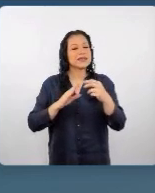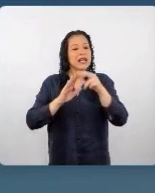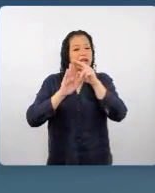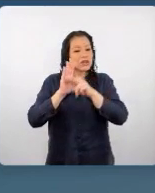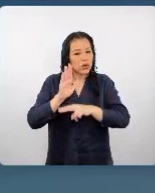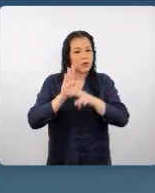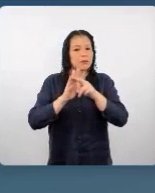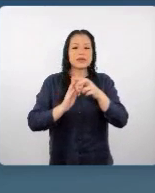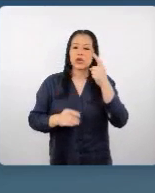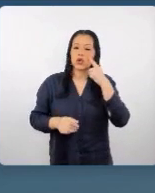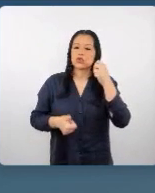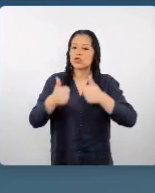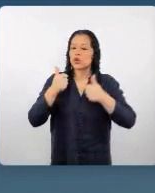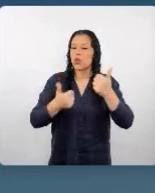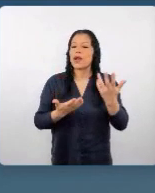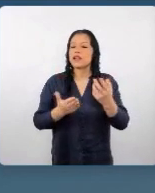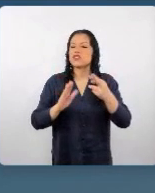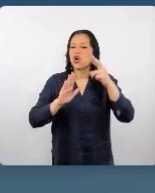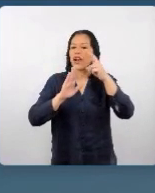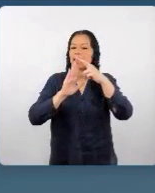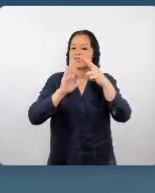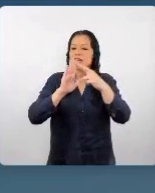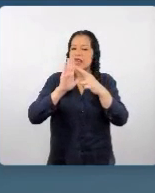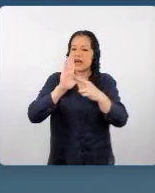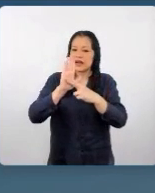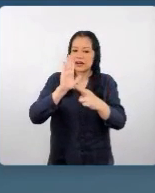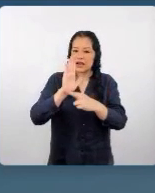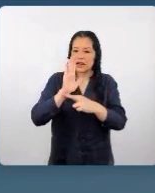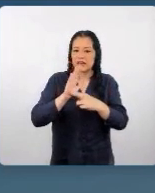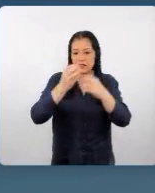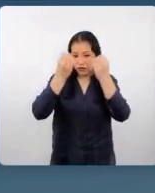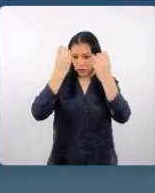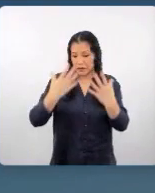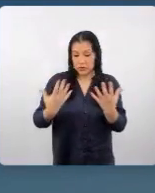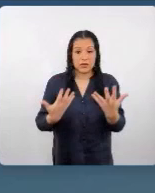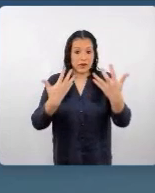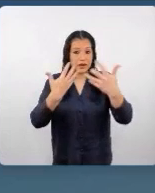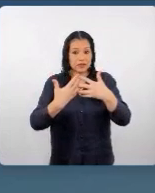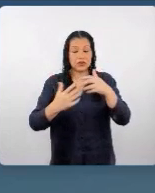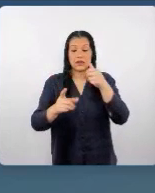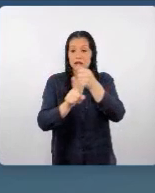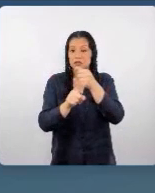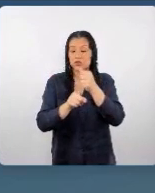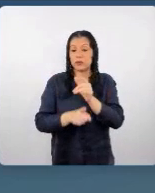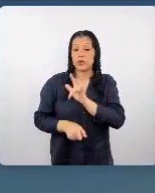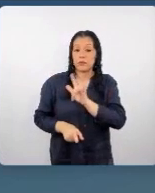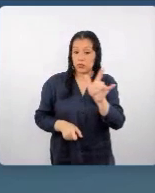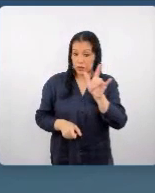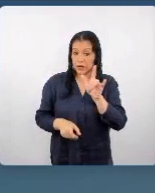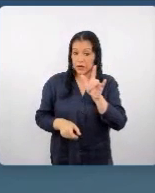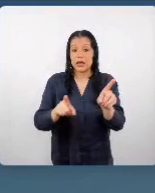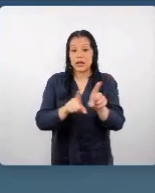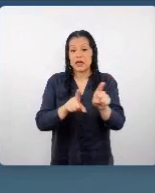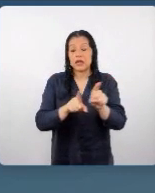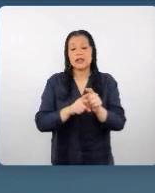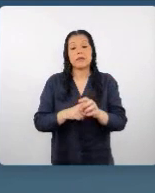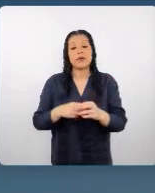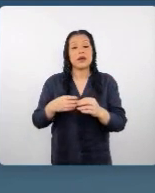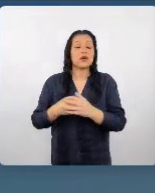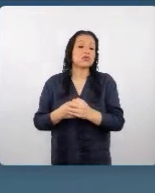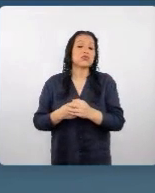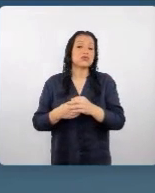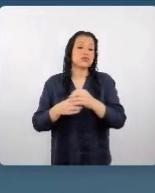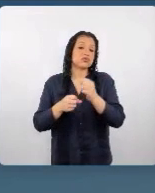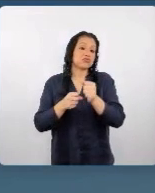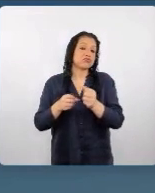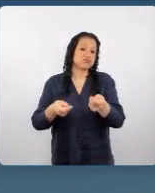and information related to their travel. So travel agent still plays a very prominent role,